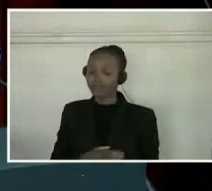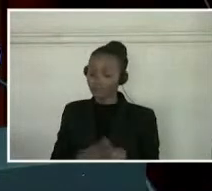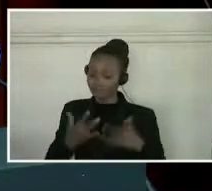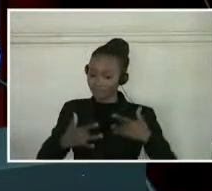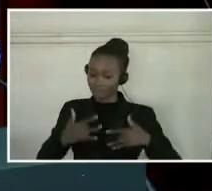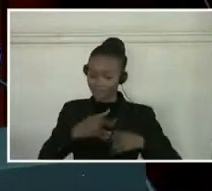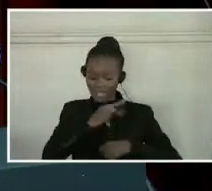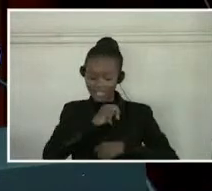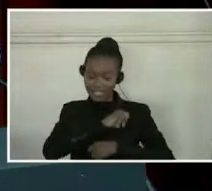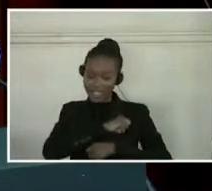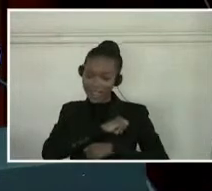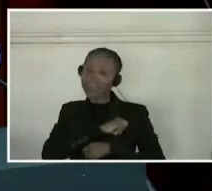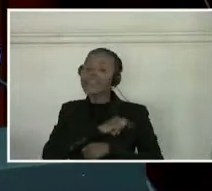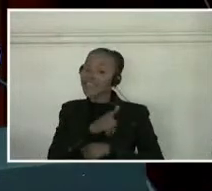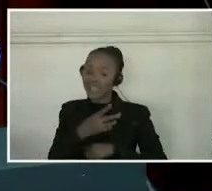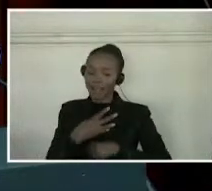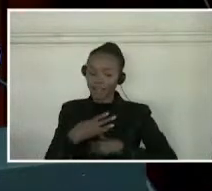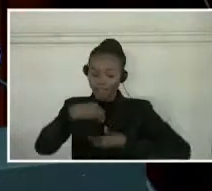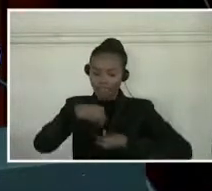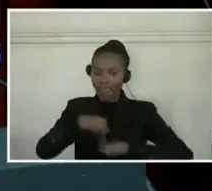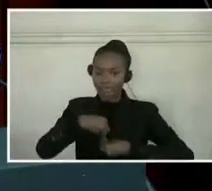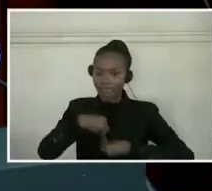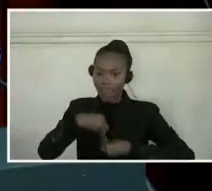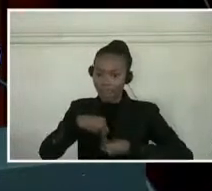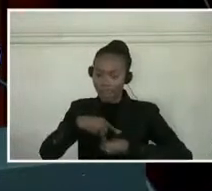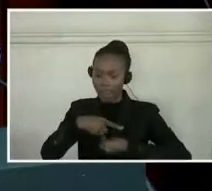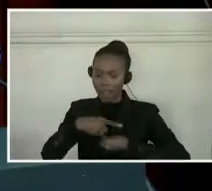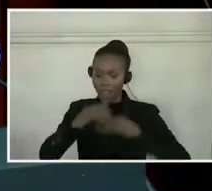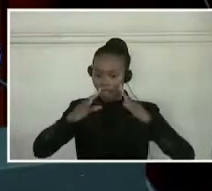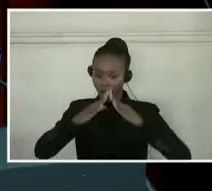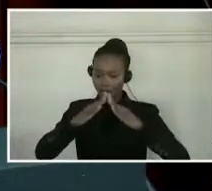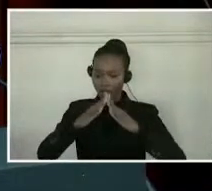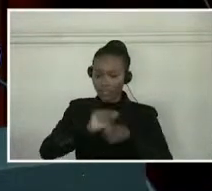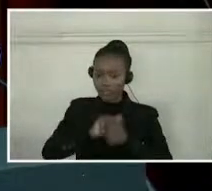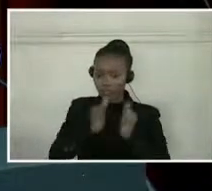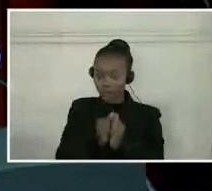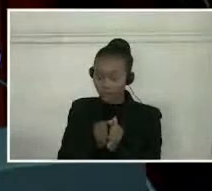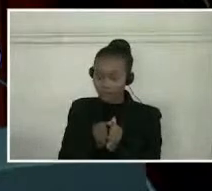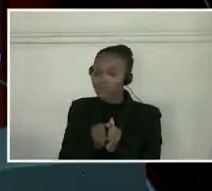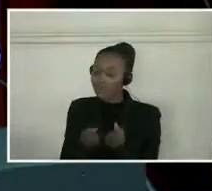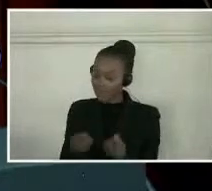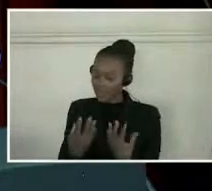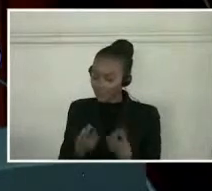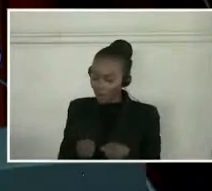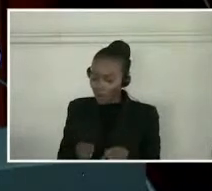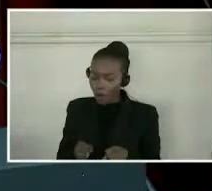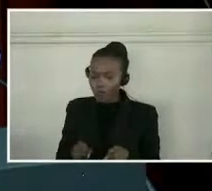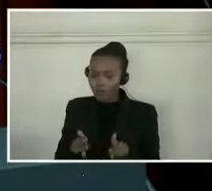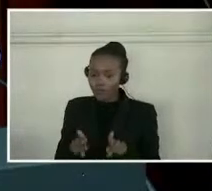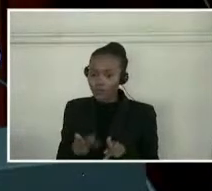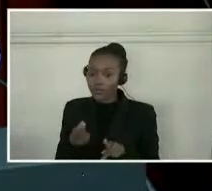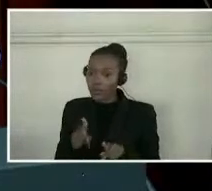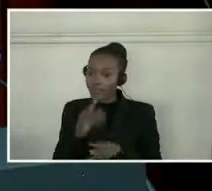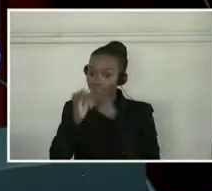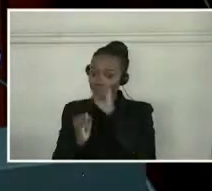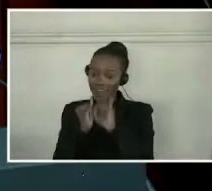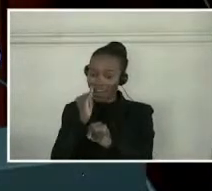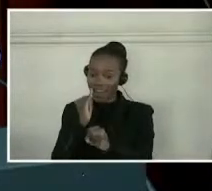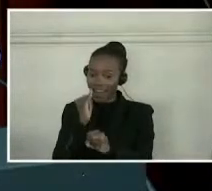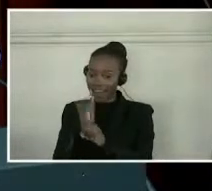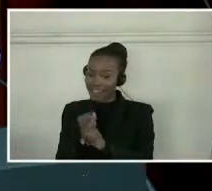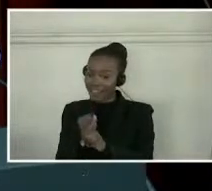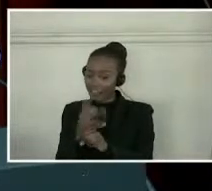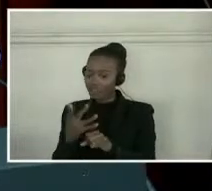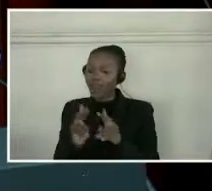caters for indoor sport that will allow us the opportunity to paid for national and international